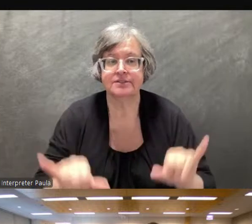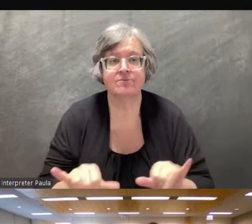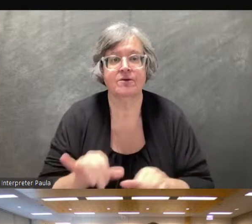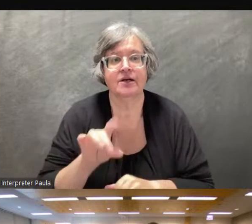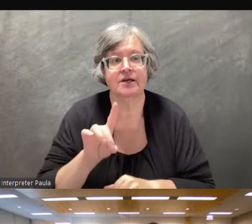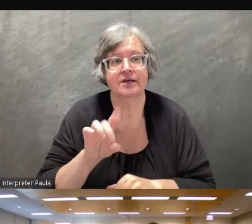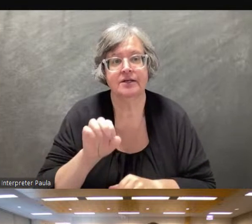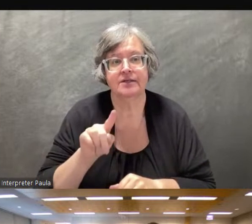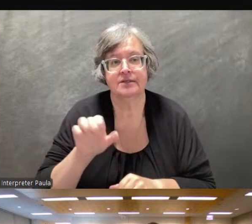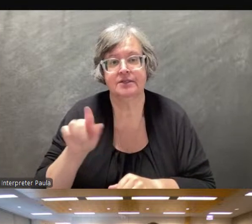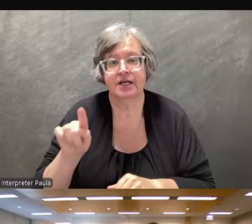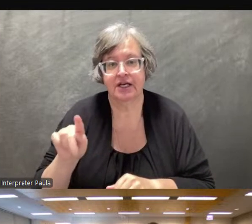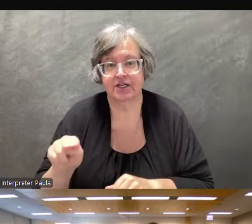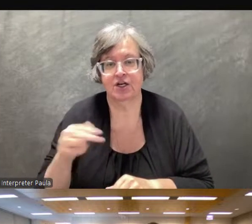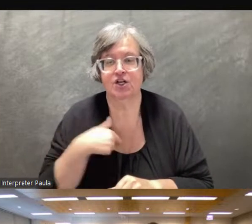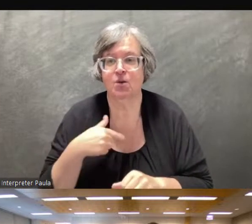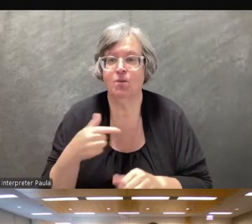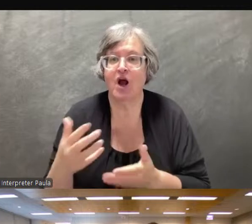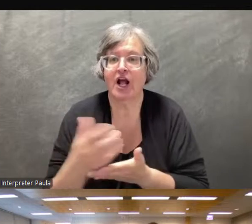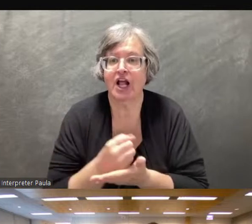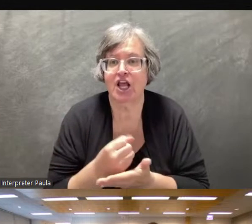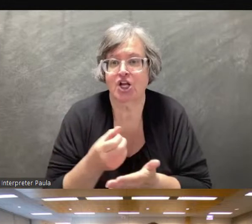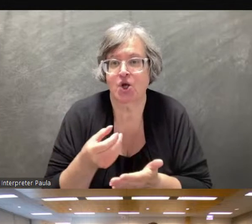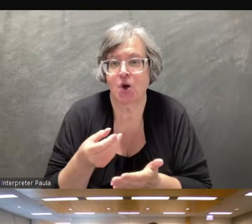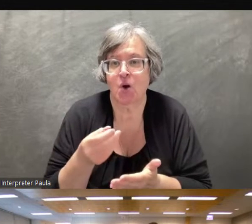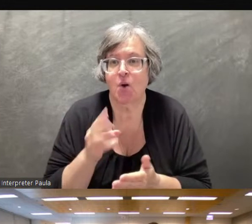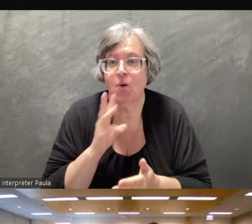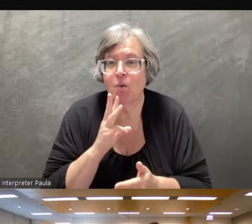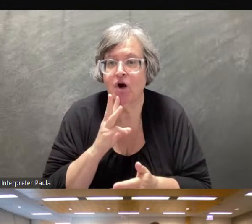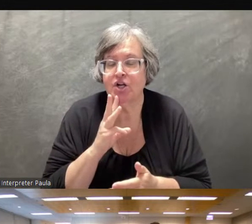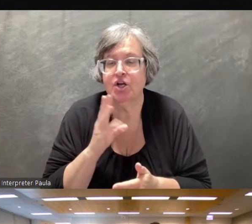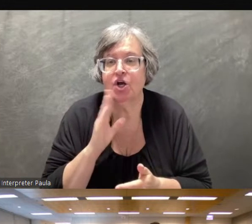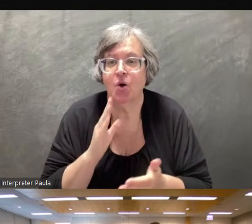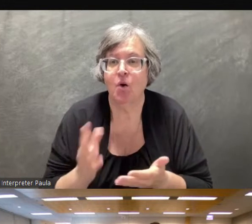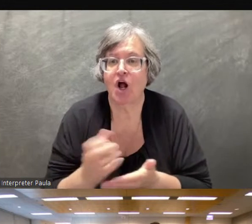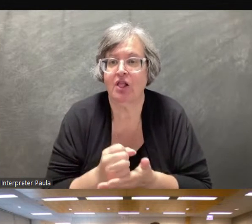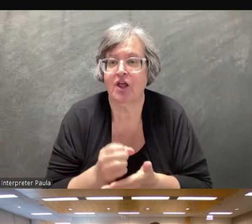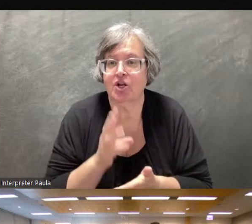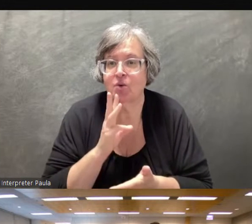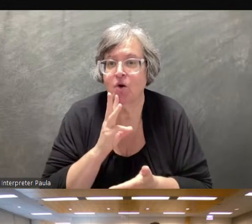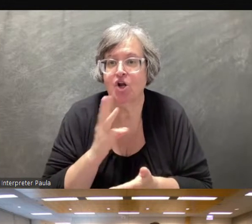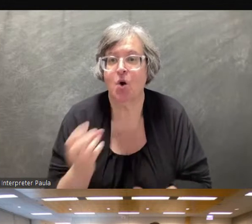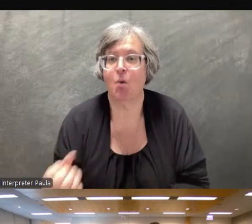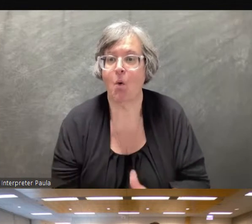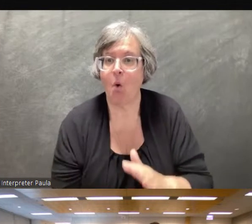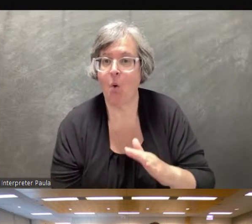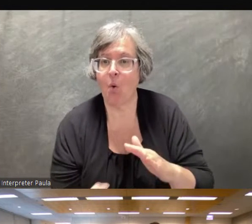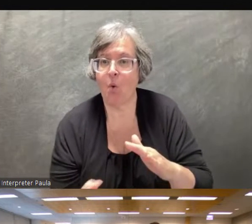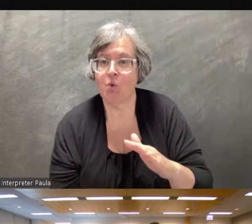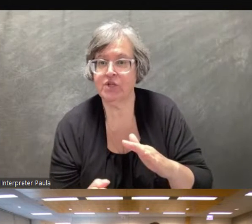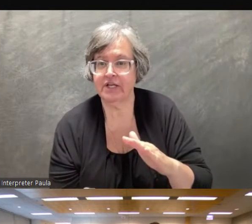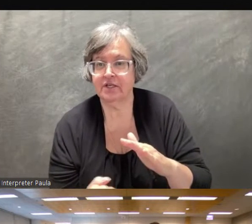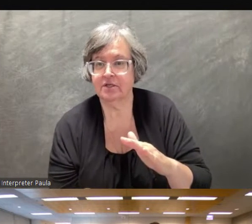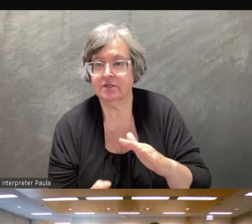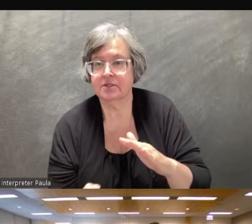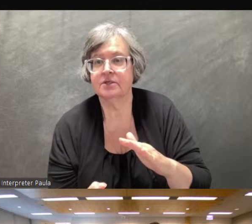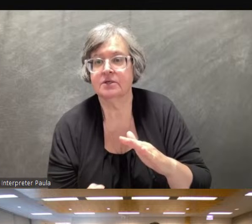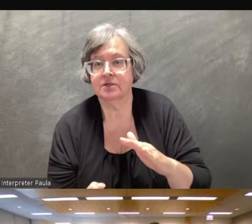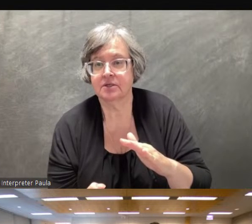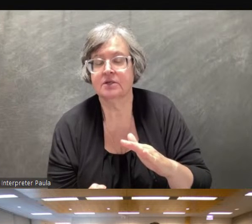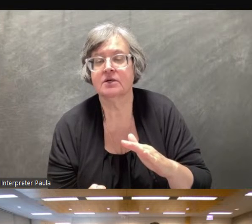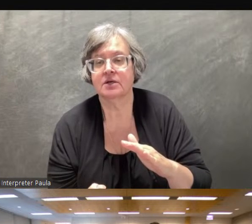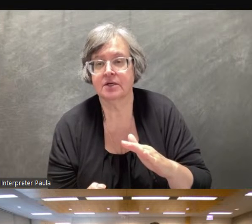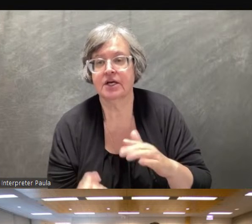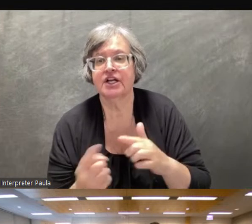as part of this project is we collect water that our structure ends up collecting in rain events. We hold it underground until the rain event has ended, and then